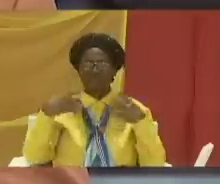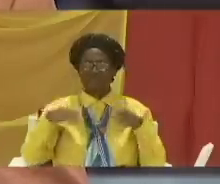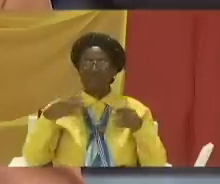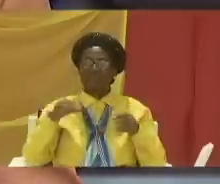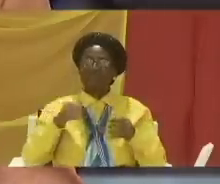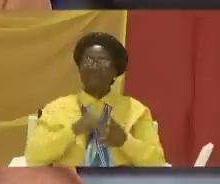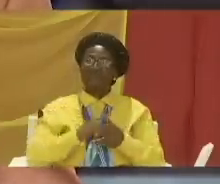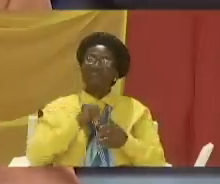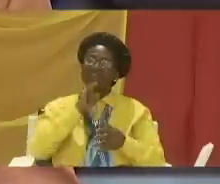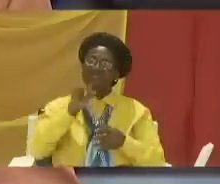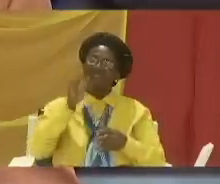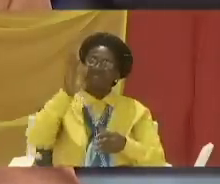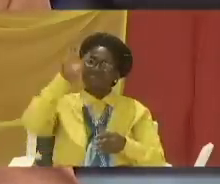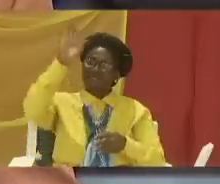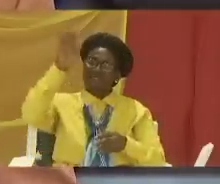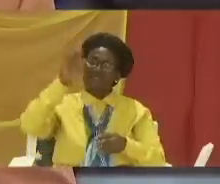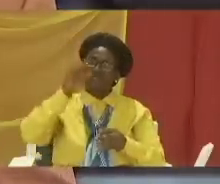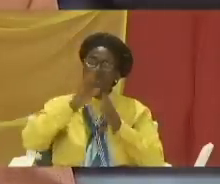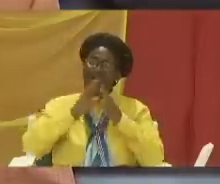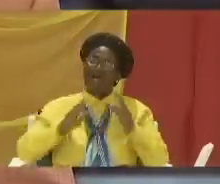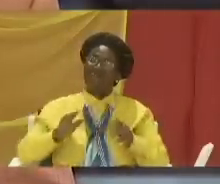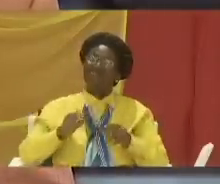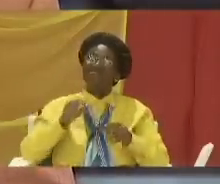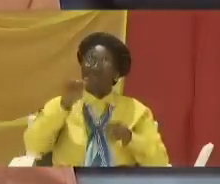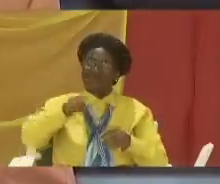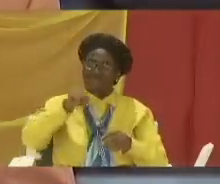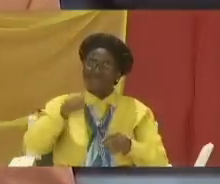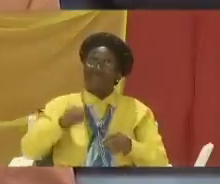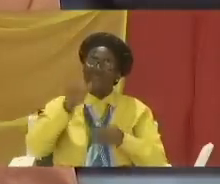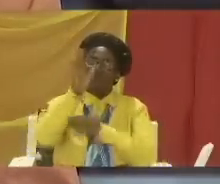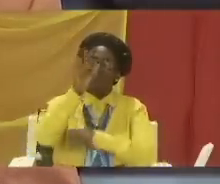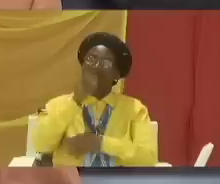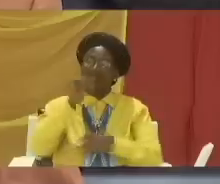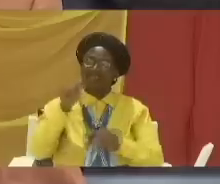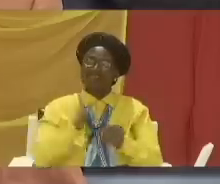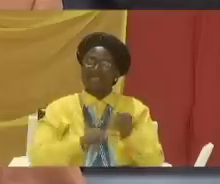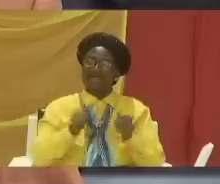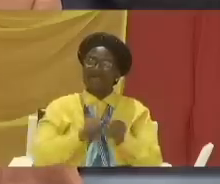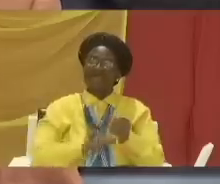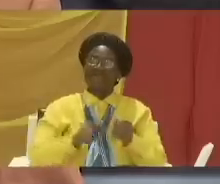Oh, God is everywhere. I know.